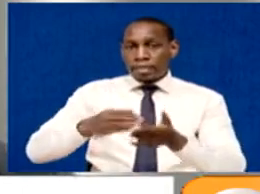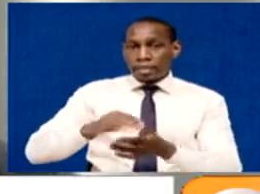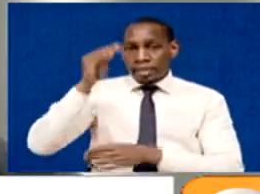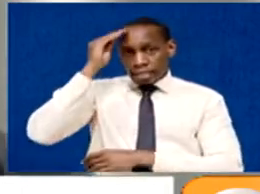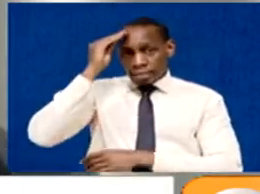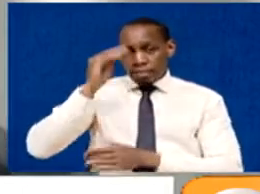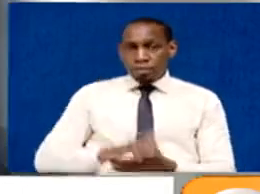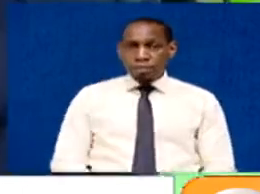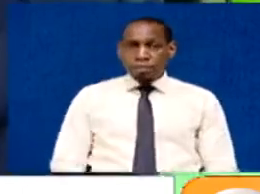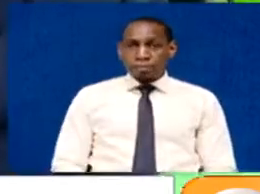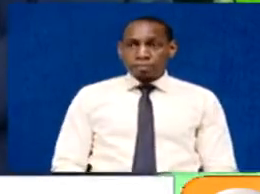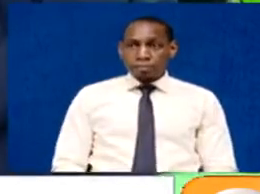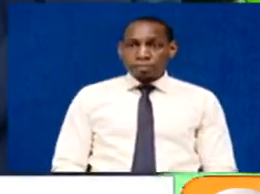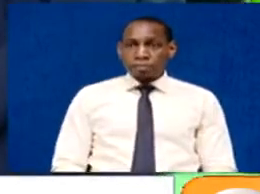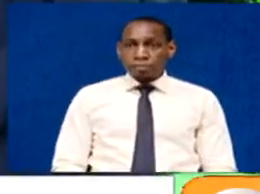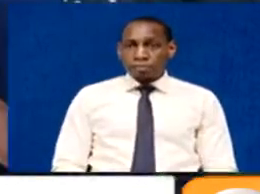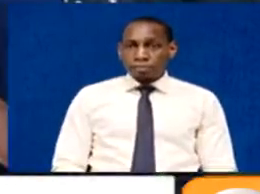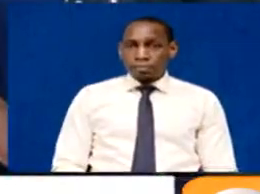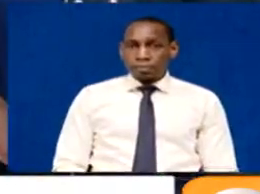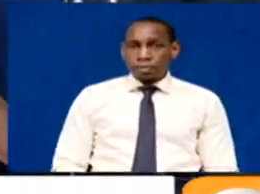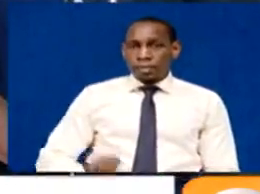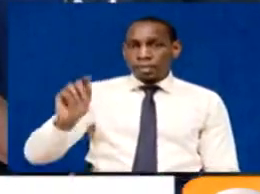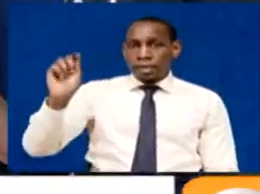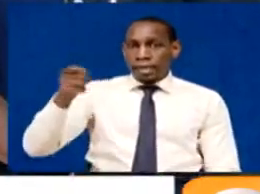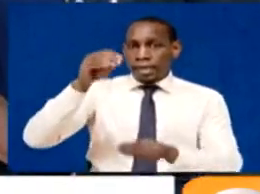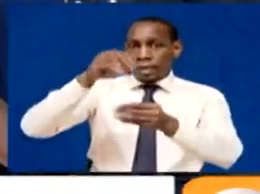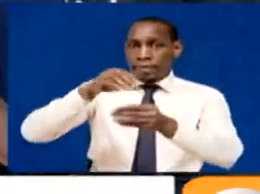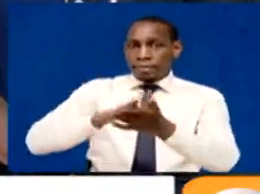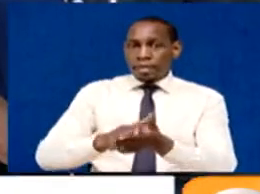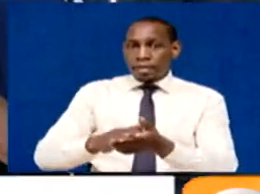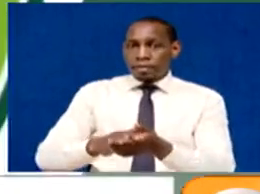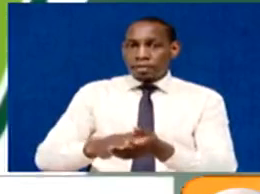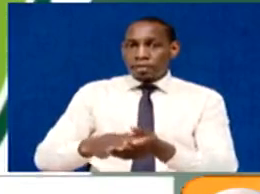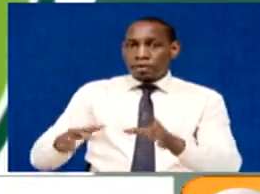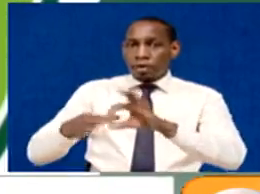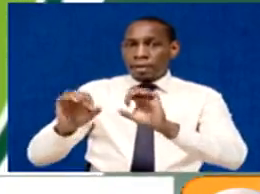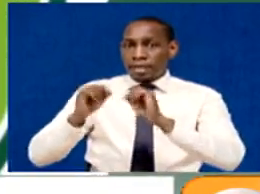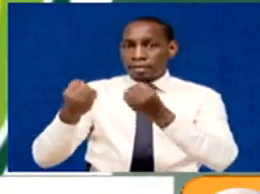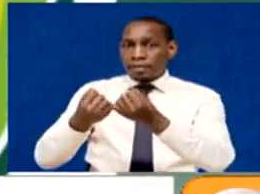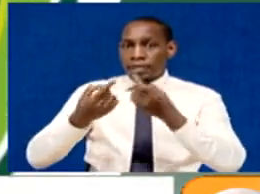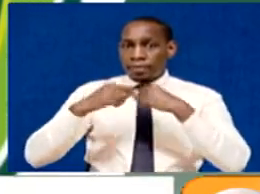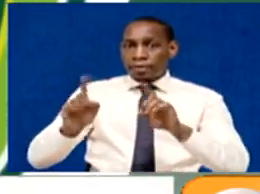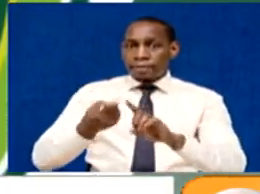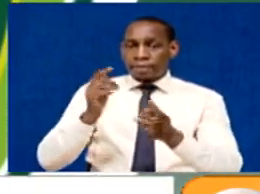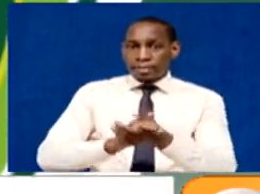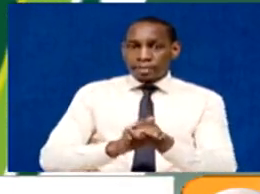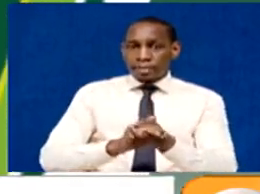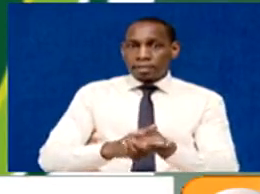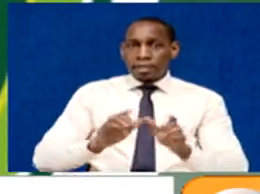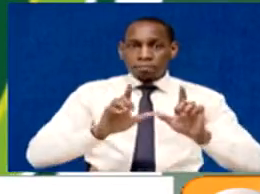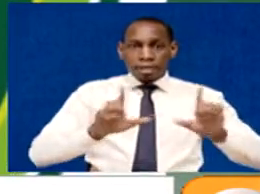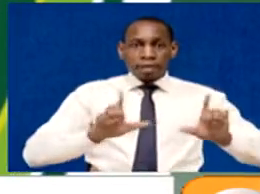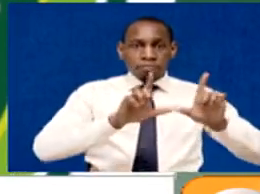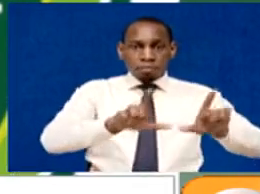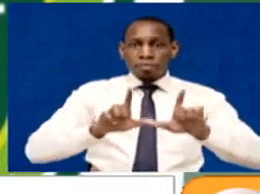on the continent. Elsewhere, Harambe Investment Cooperative Society has issued the first batch of title